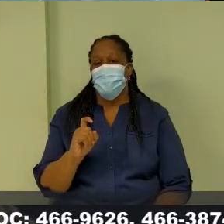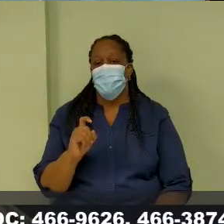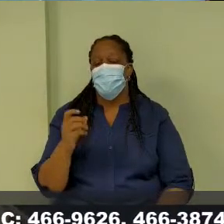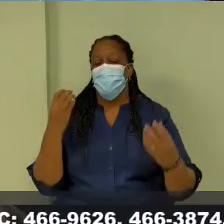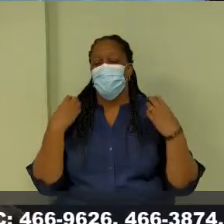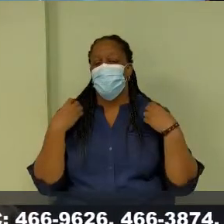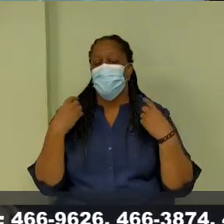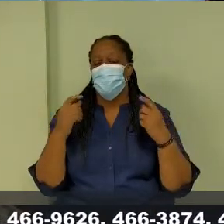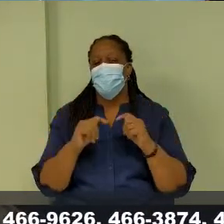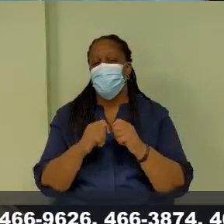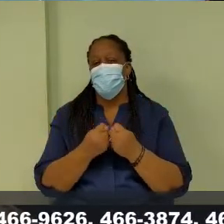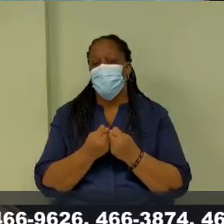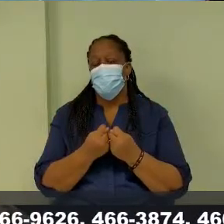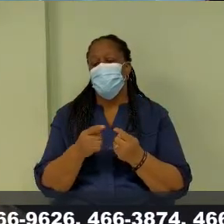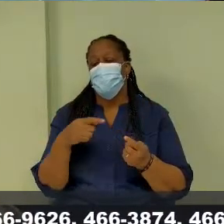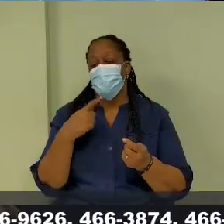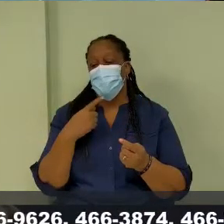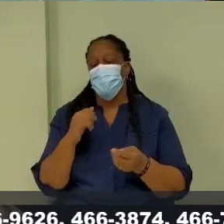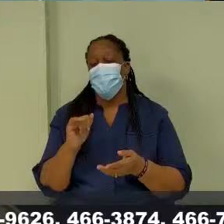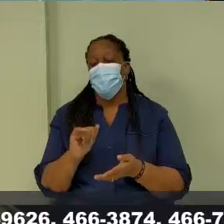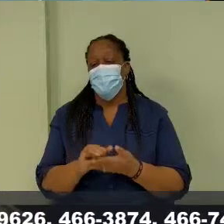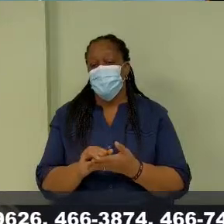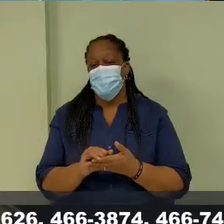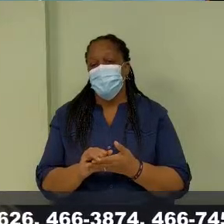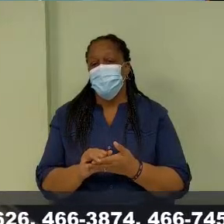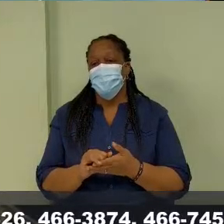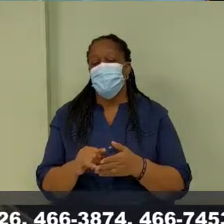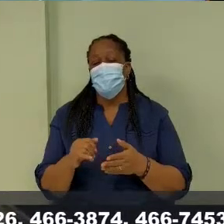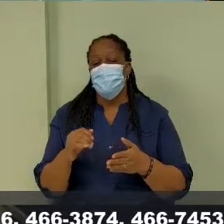segment for today's briefing.